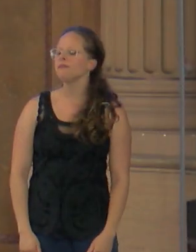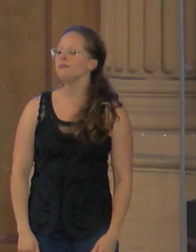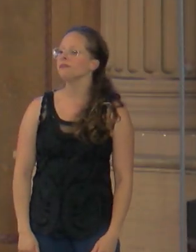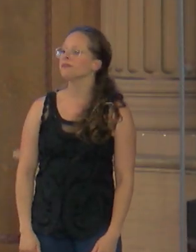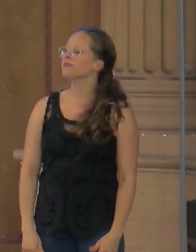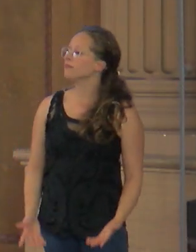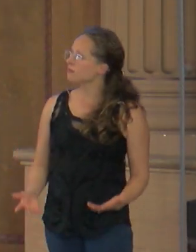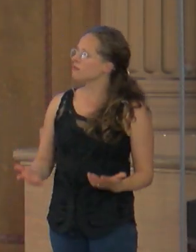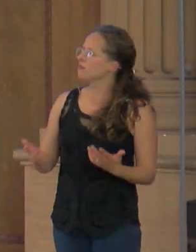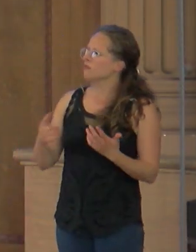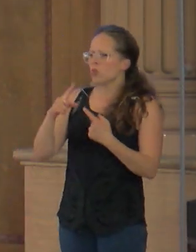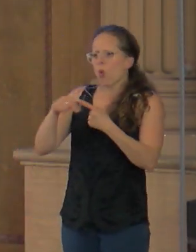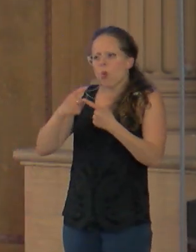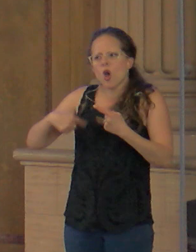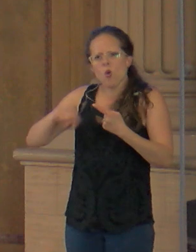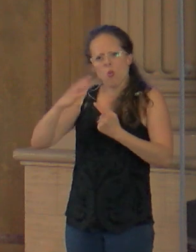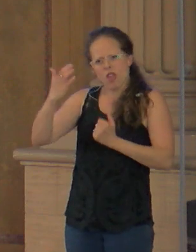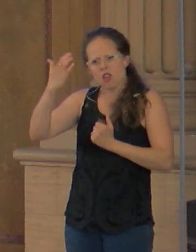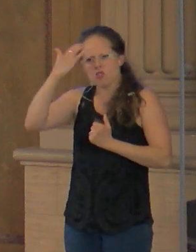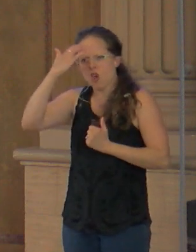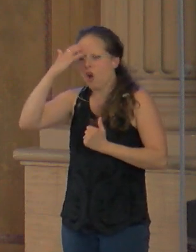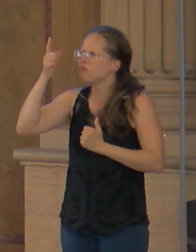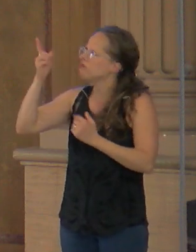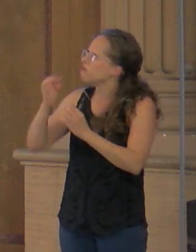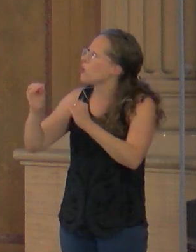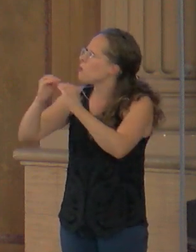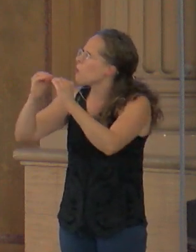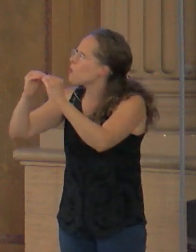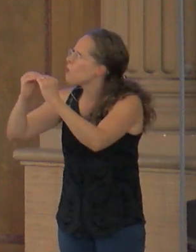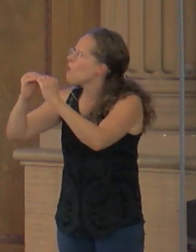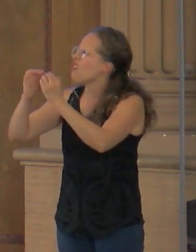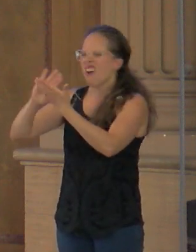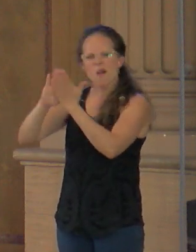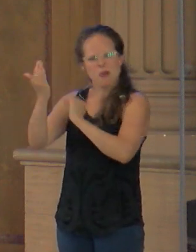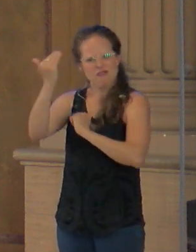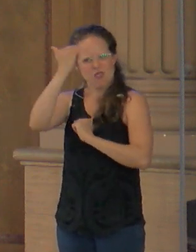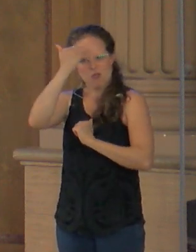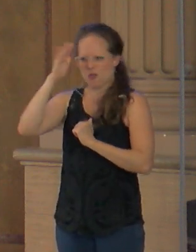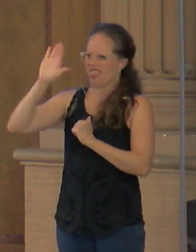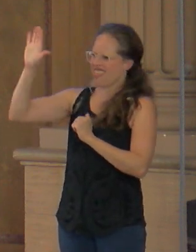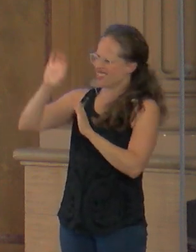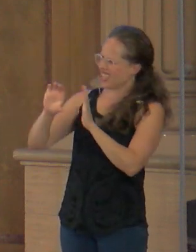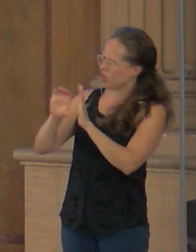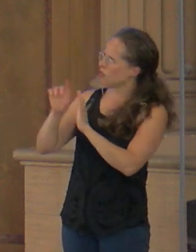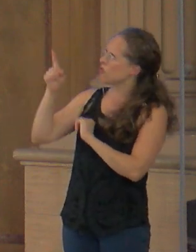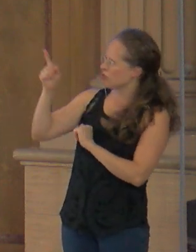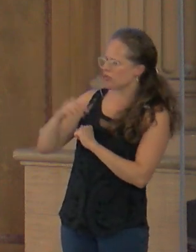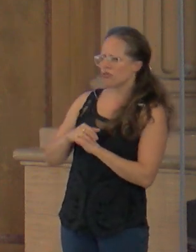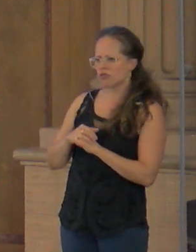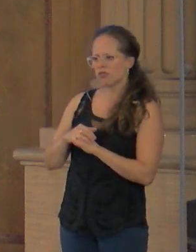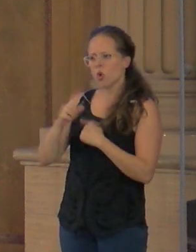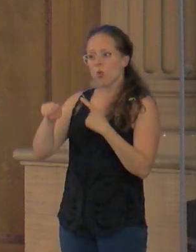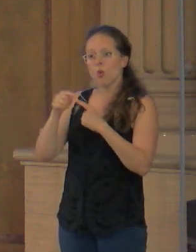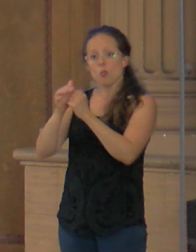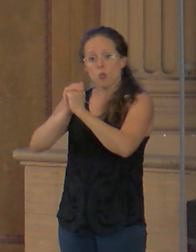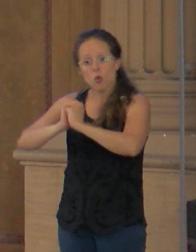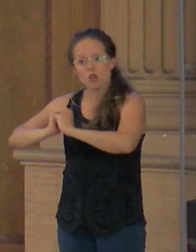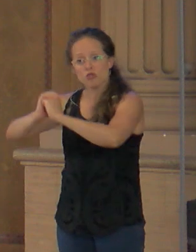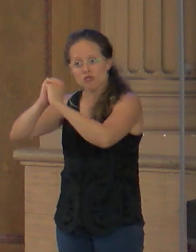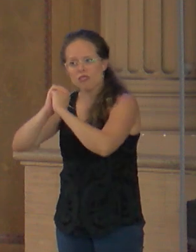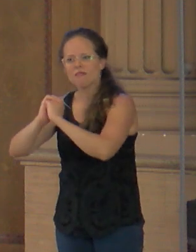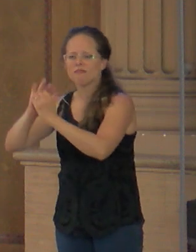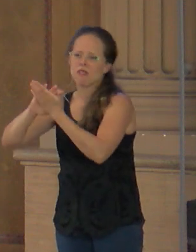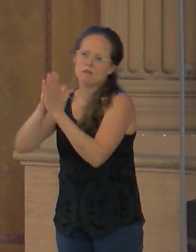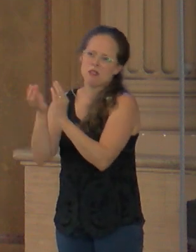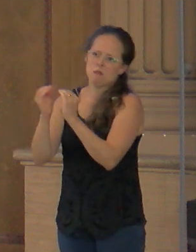Well, as we grow to know God, we become more and more familiar with his character. And as we worship him over a lifetime, we become more like him. And